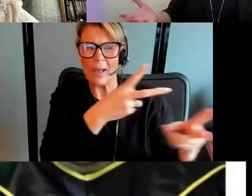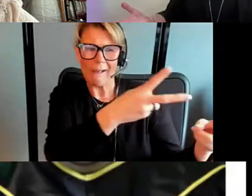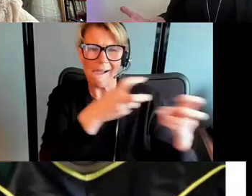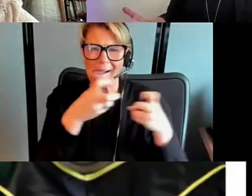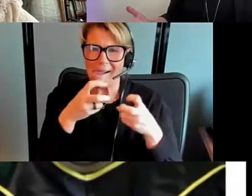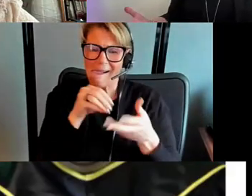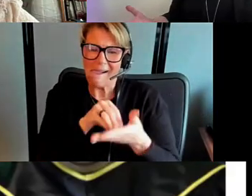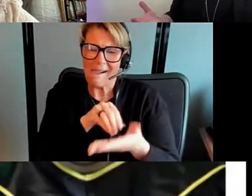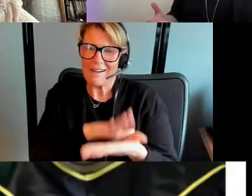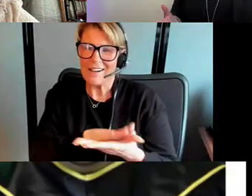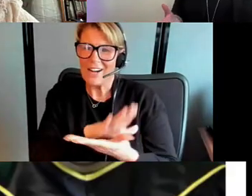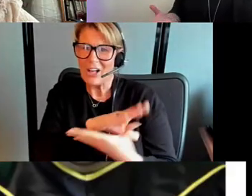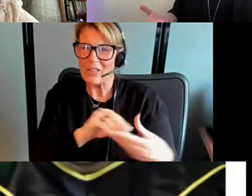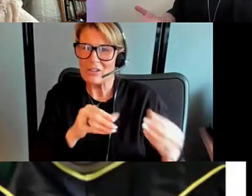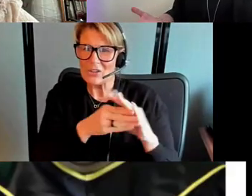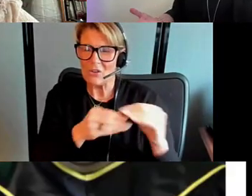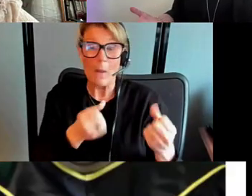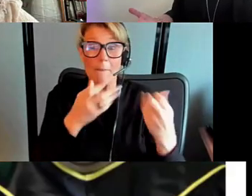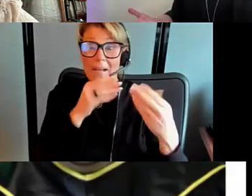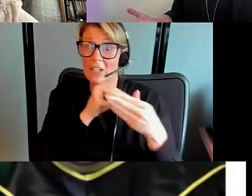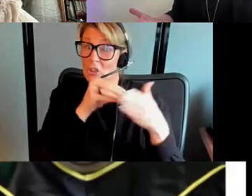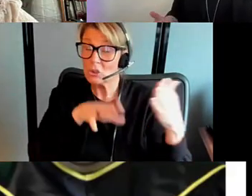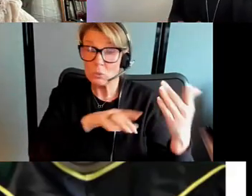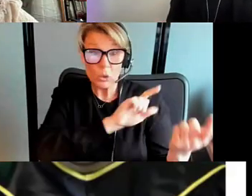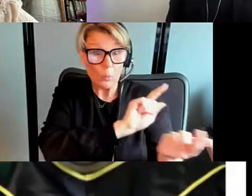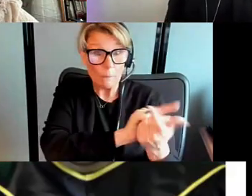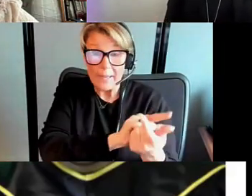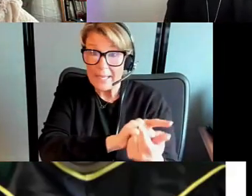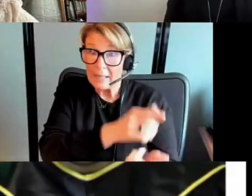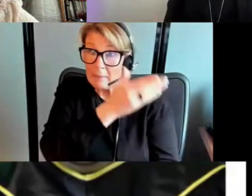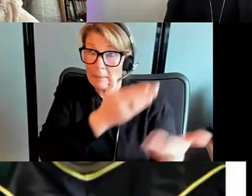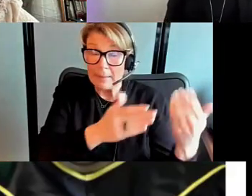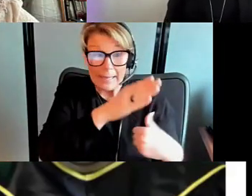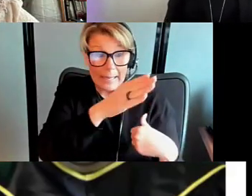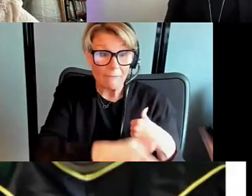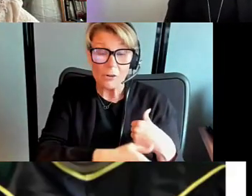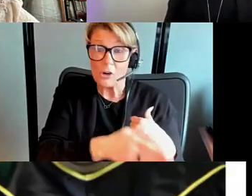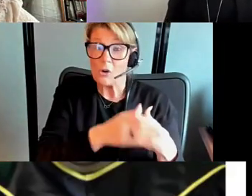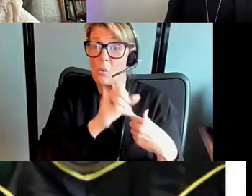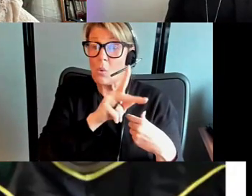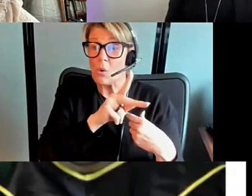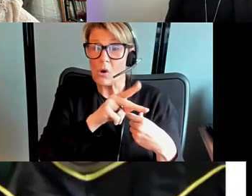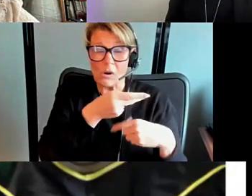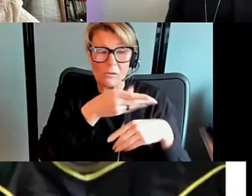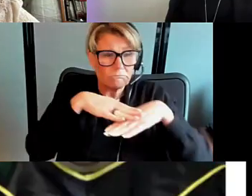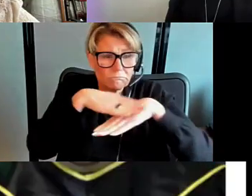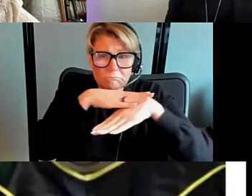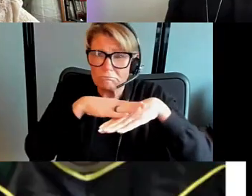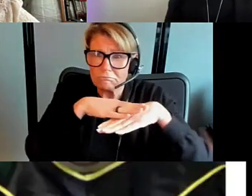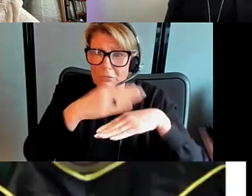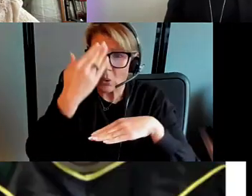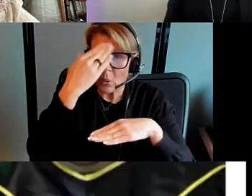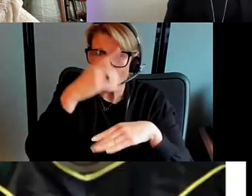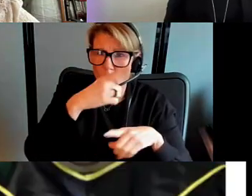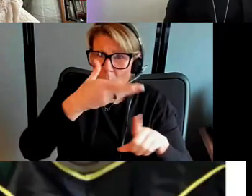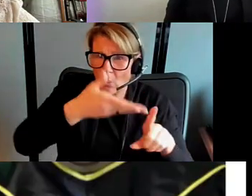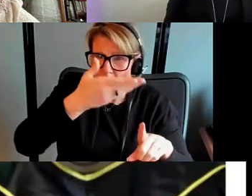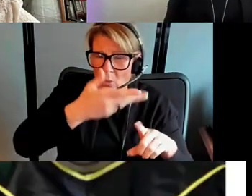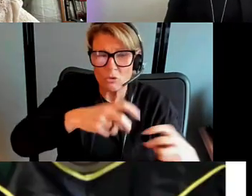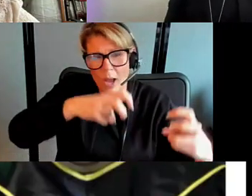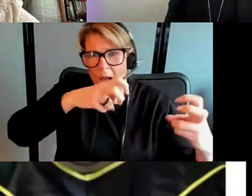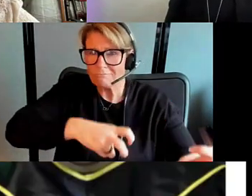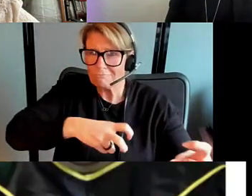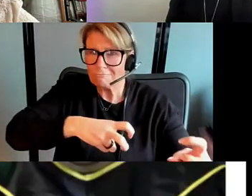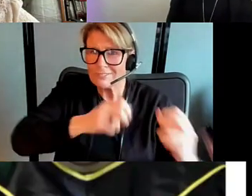you don't necessarily know their stories. You don't, might not even know them, right? So I sat down with her and found